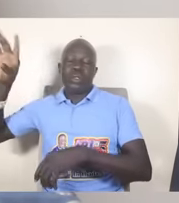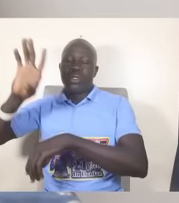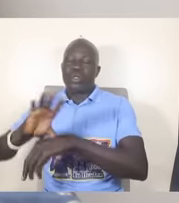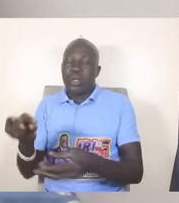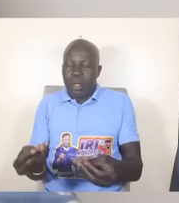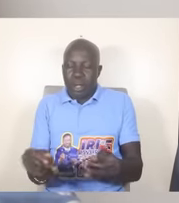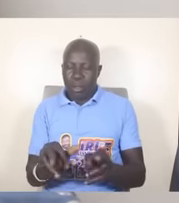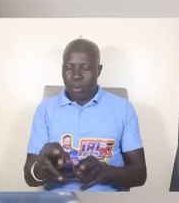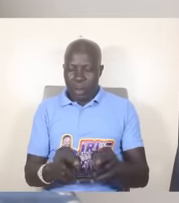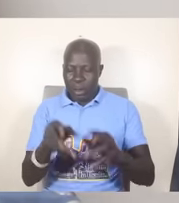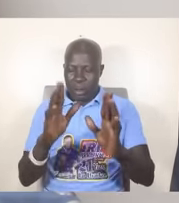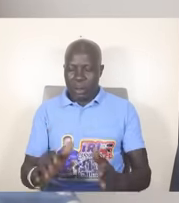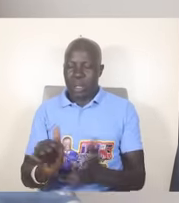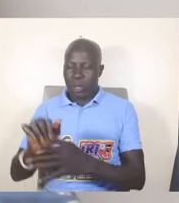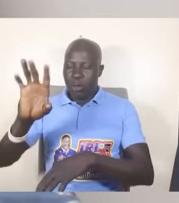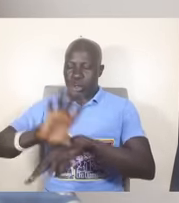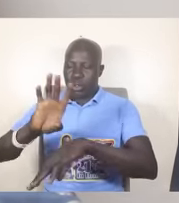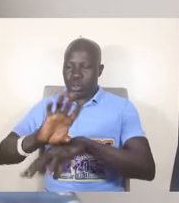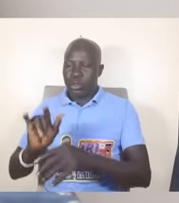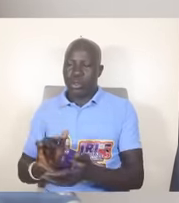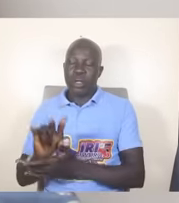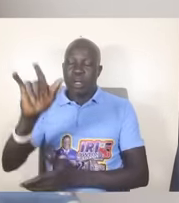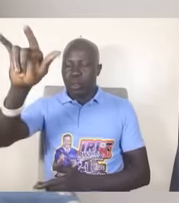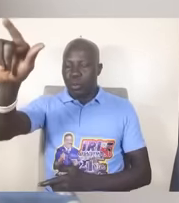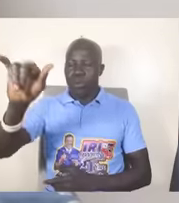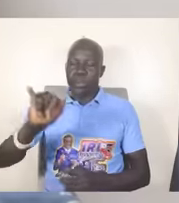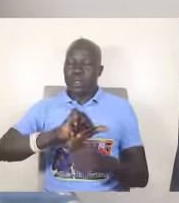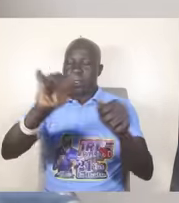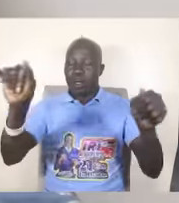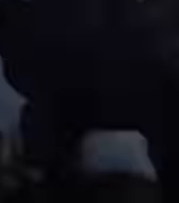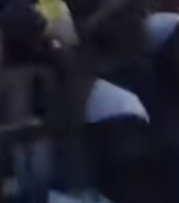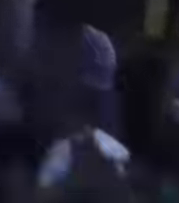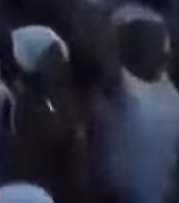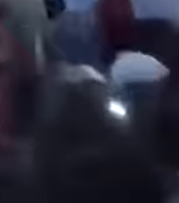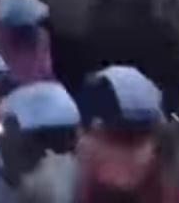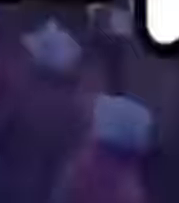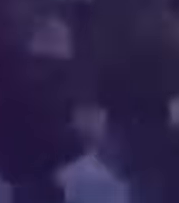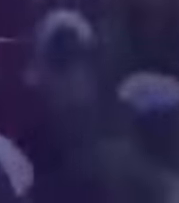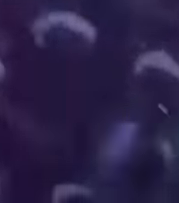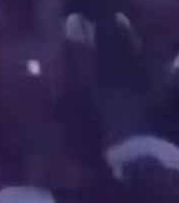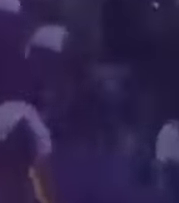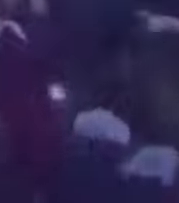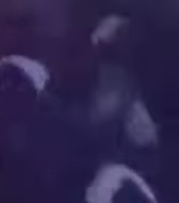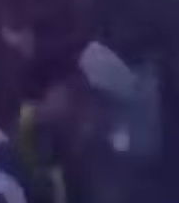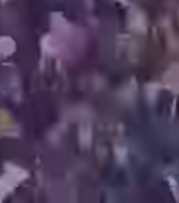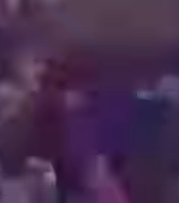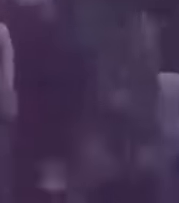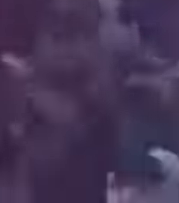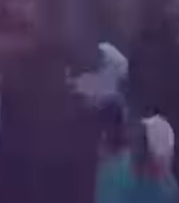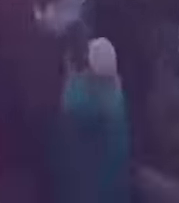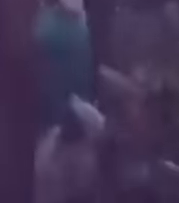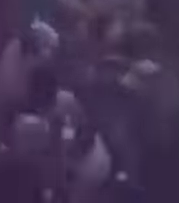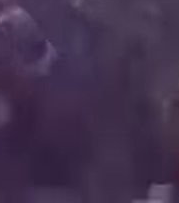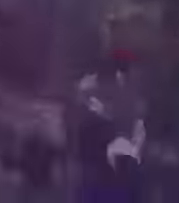of Reality Tolu Joawane Baremu Idobi Airport Area Ne Ribadu Oya O Suru Lire Mega